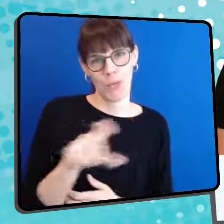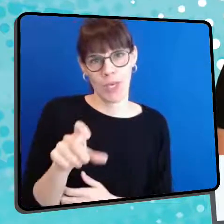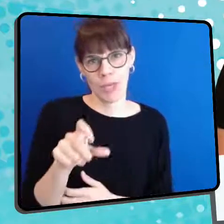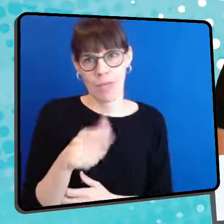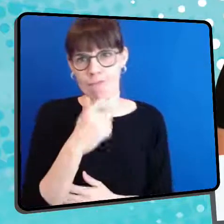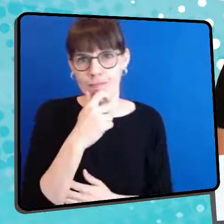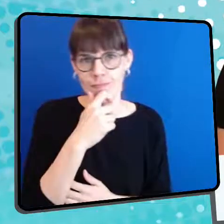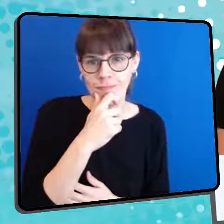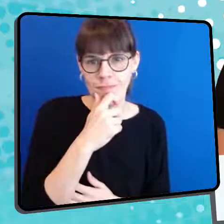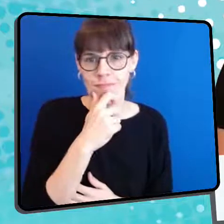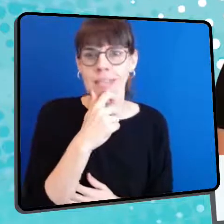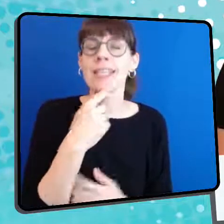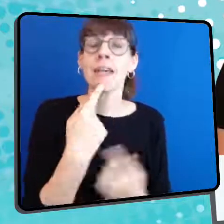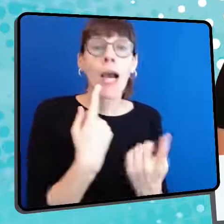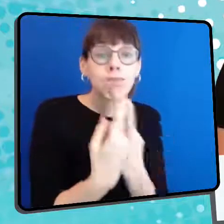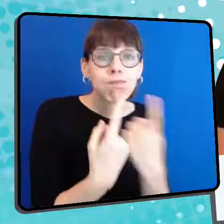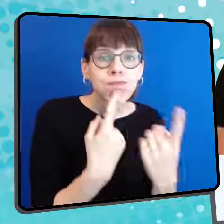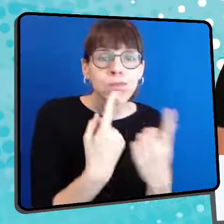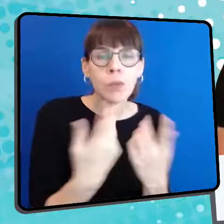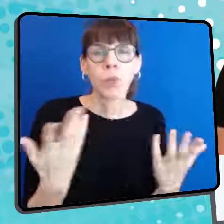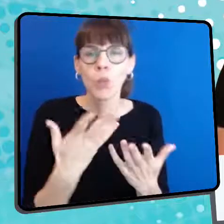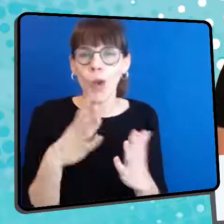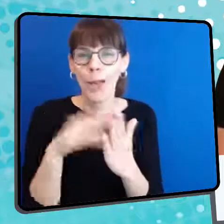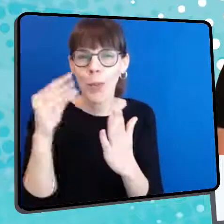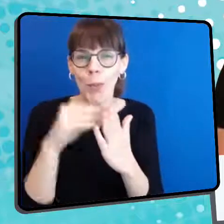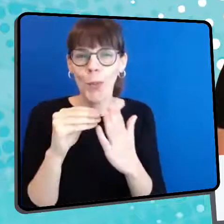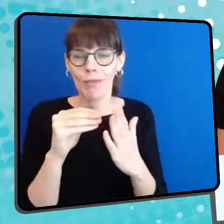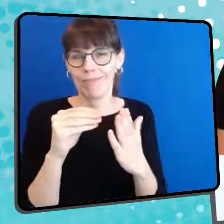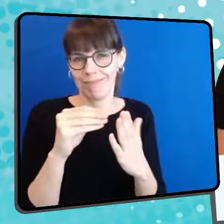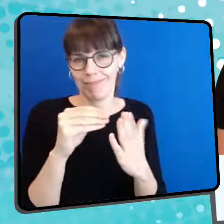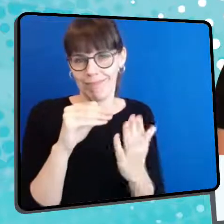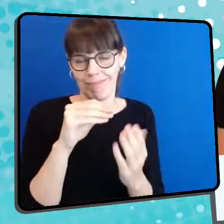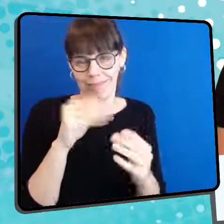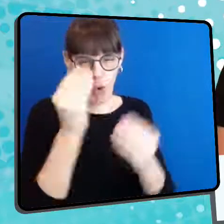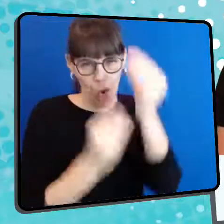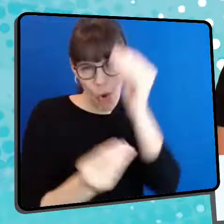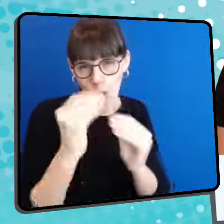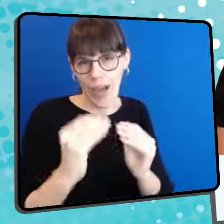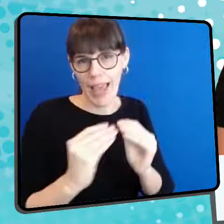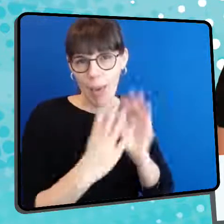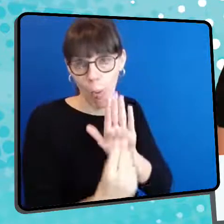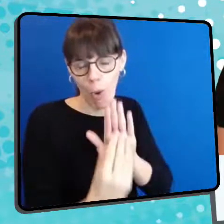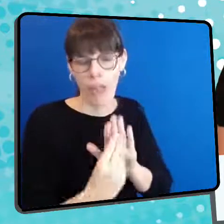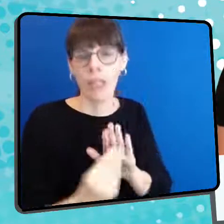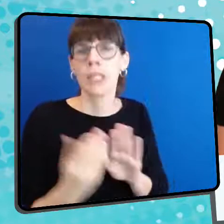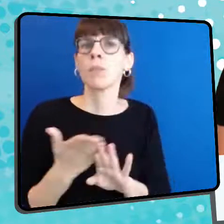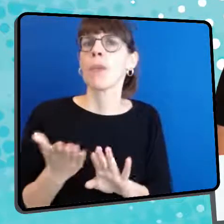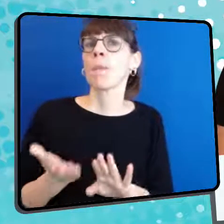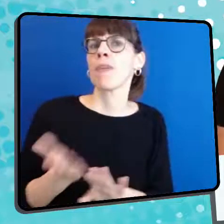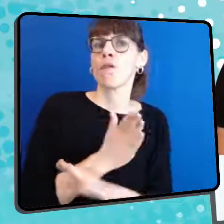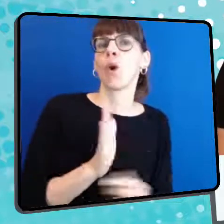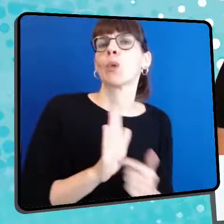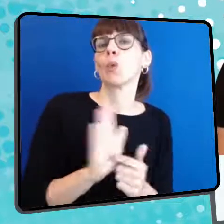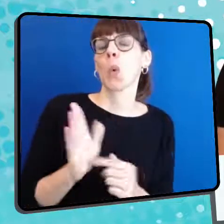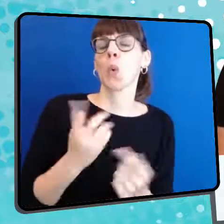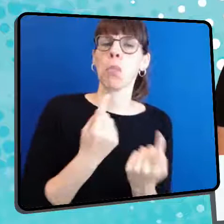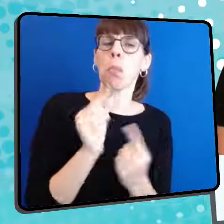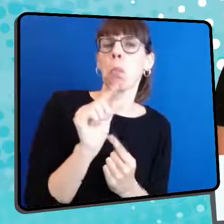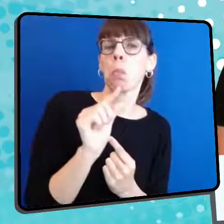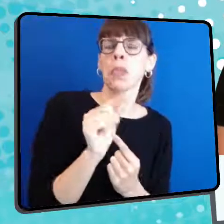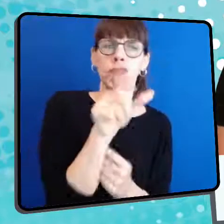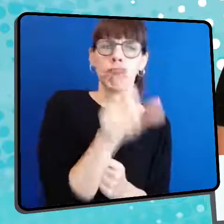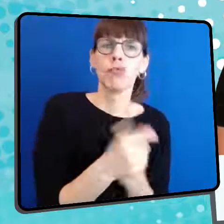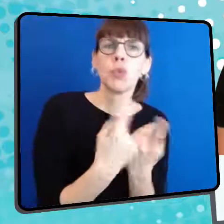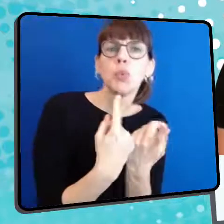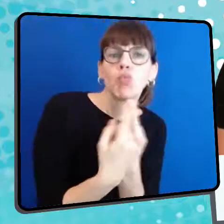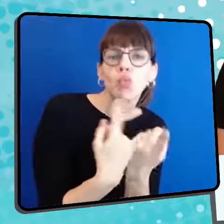me and Henk always have a quick chat with our guests before the show, just to really, dig into what they do so that